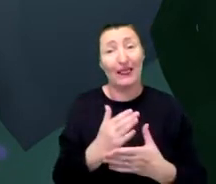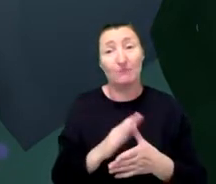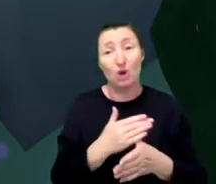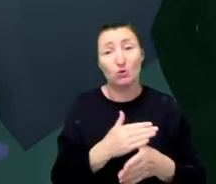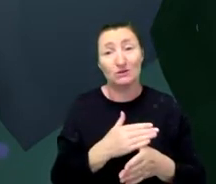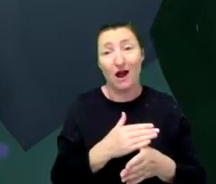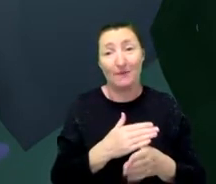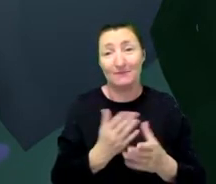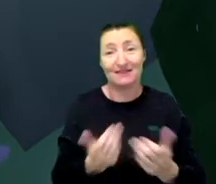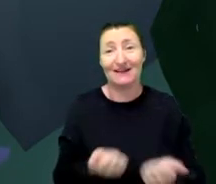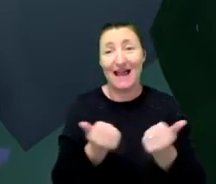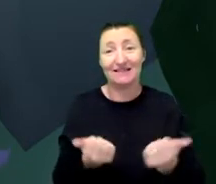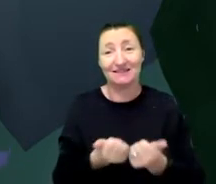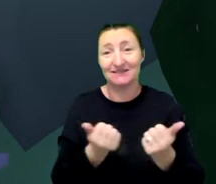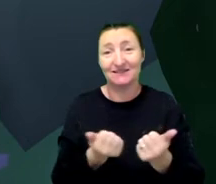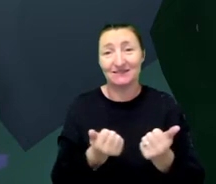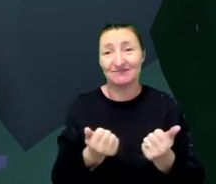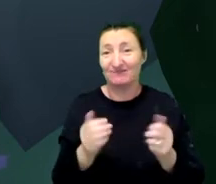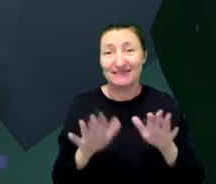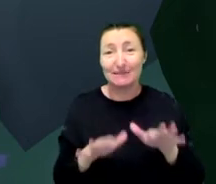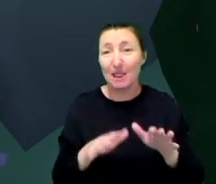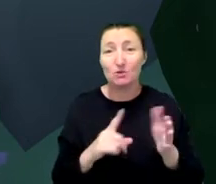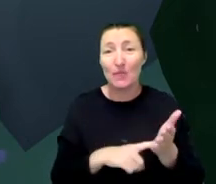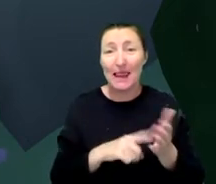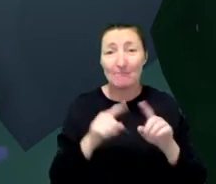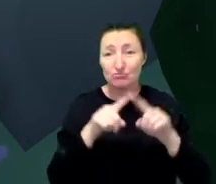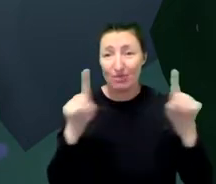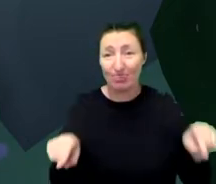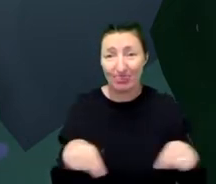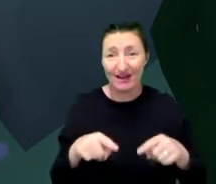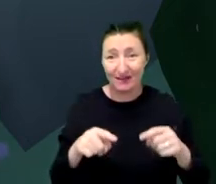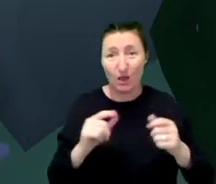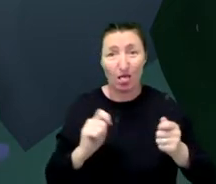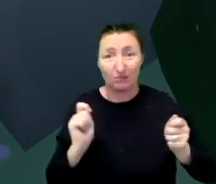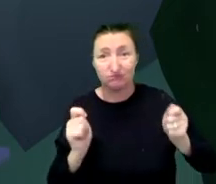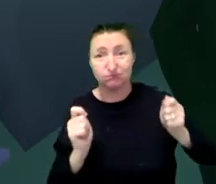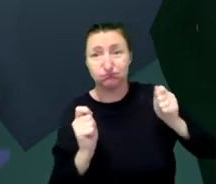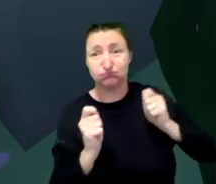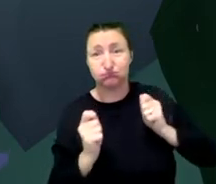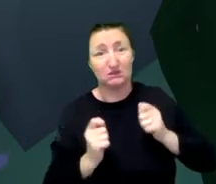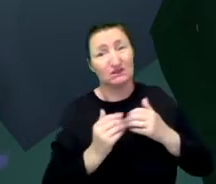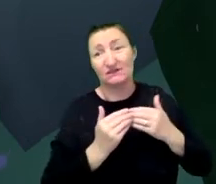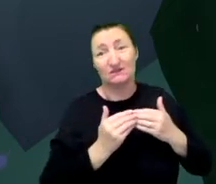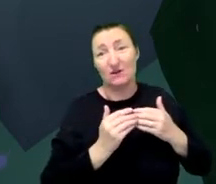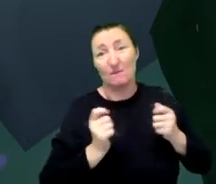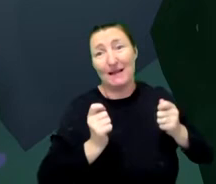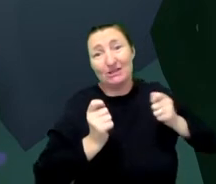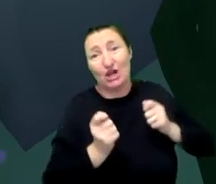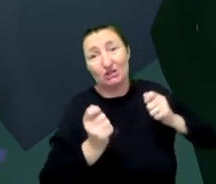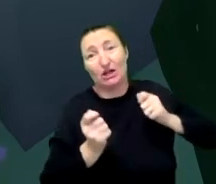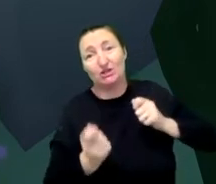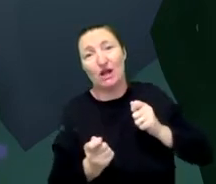the labyrinth? Yeah. Yeah. Yeah, it felt like a constantly changing, emerging thing. We had discrete meetings where I had to show a